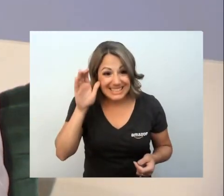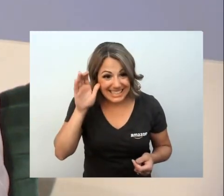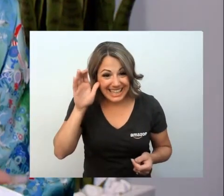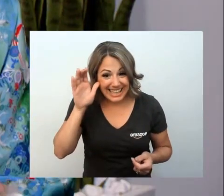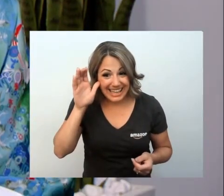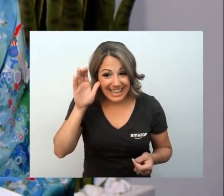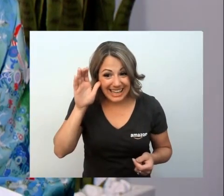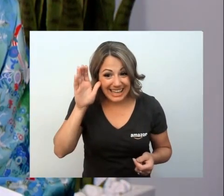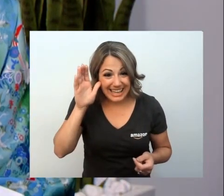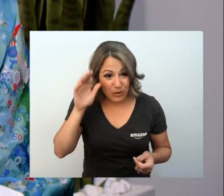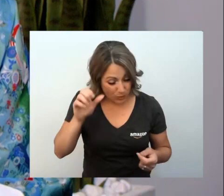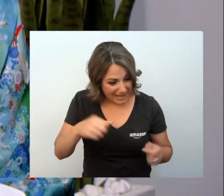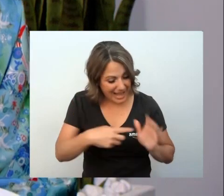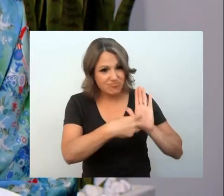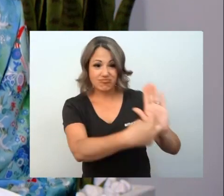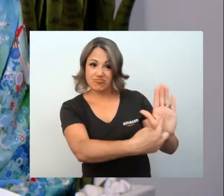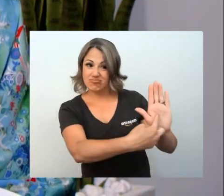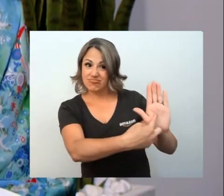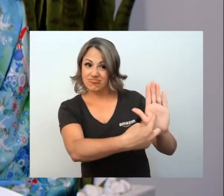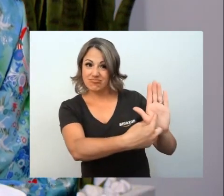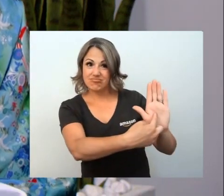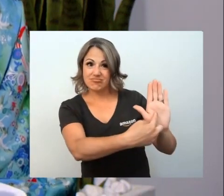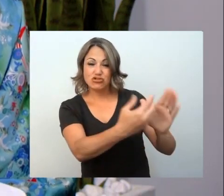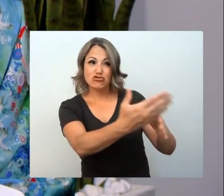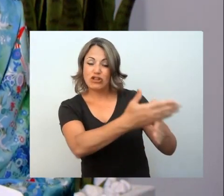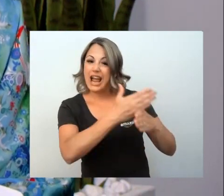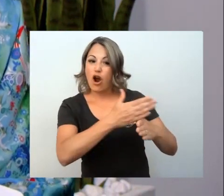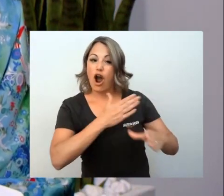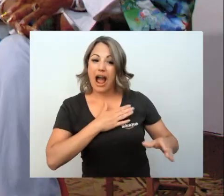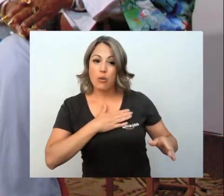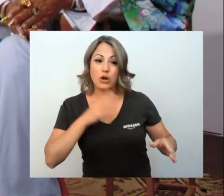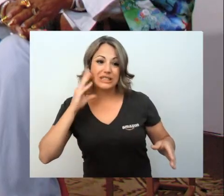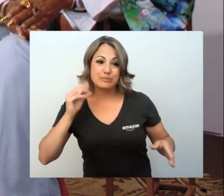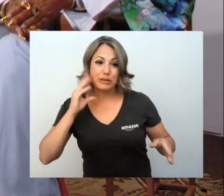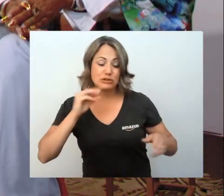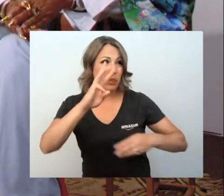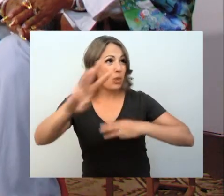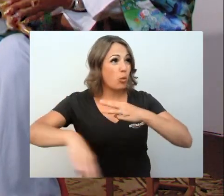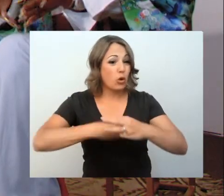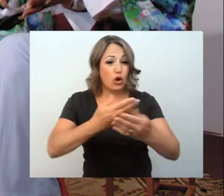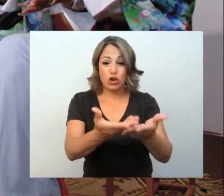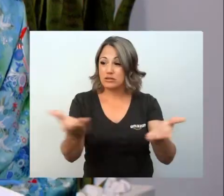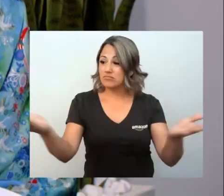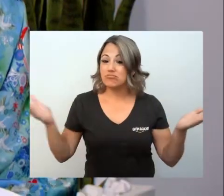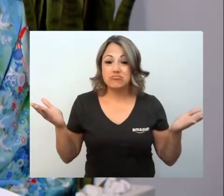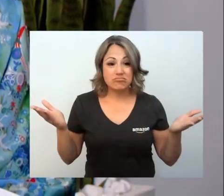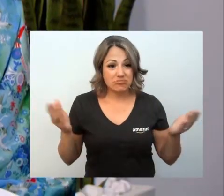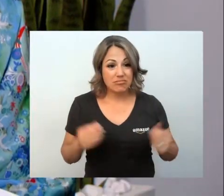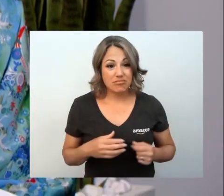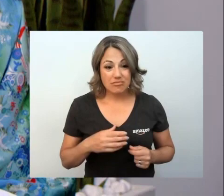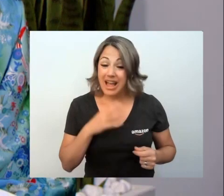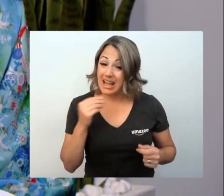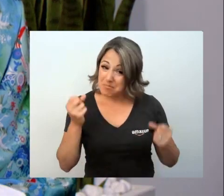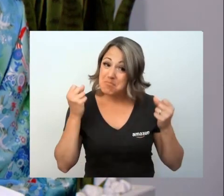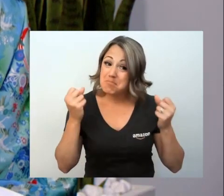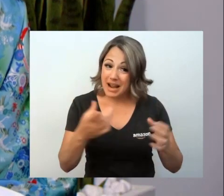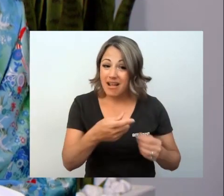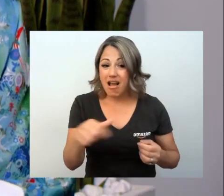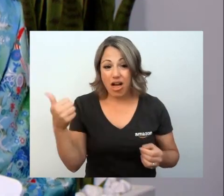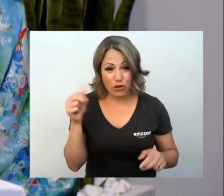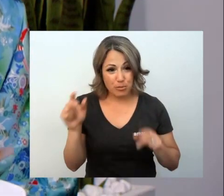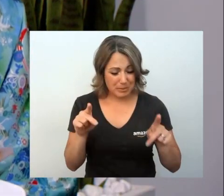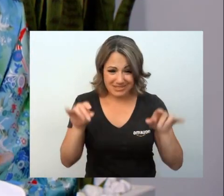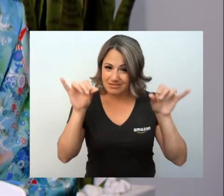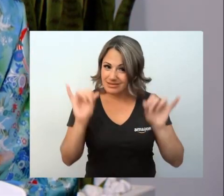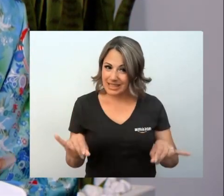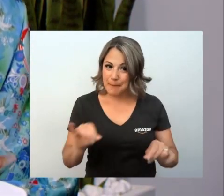we can share our experience with the world. And there are many other people who have been in the same situations,